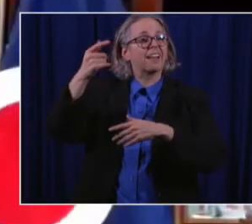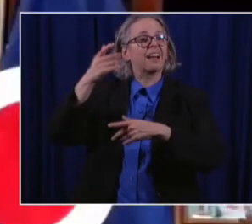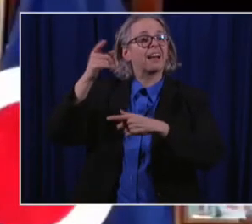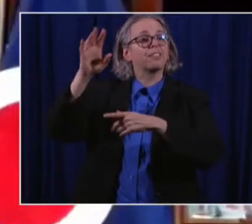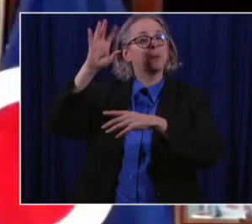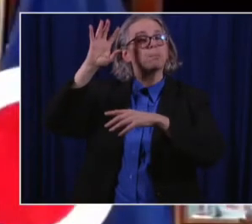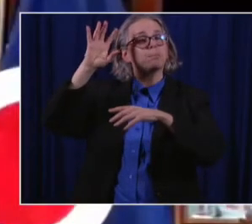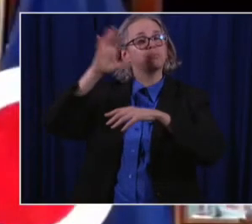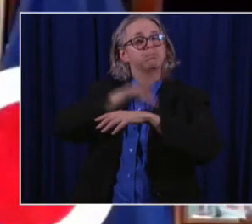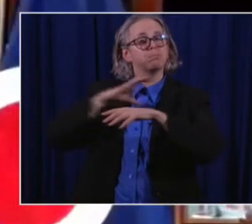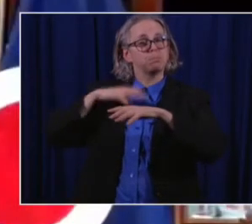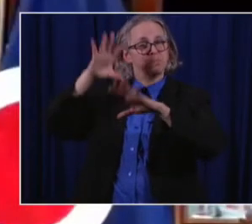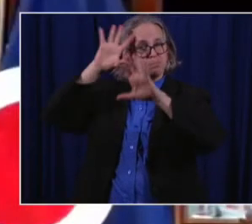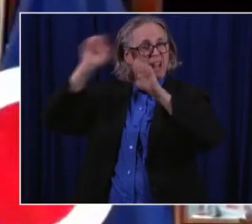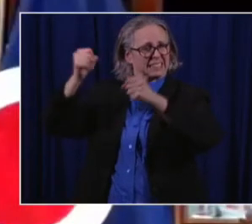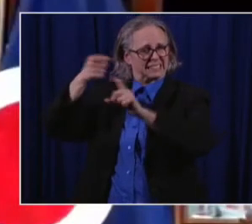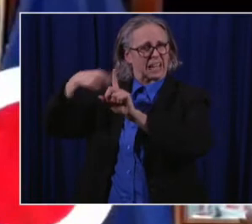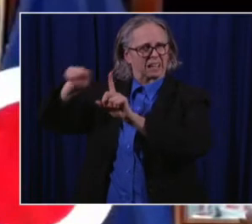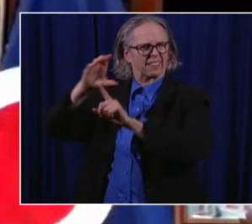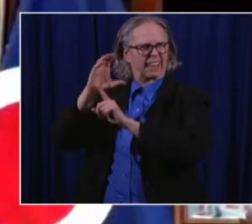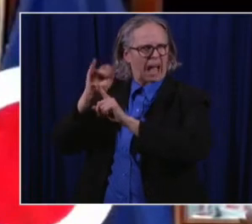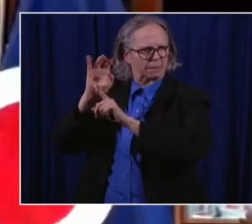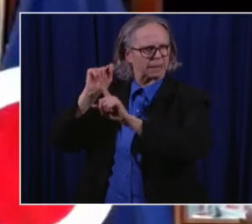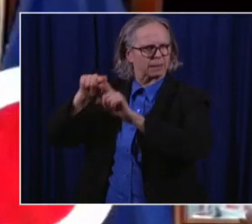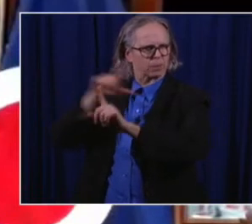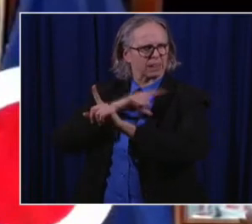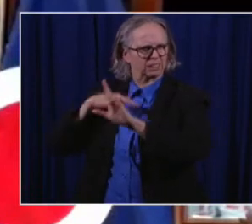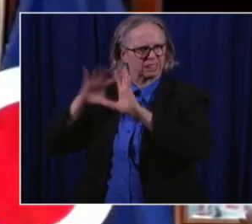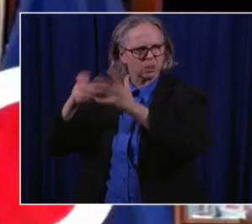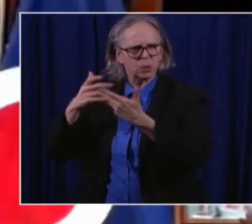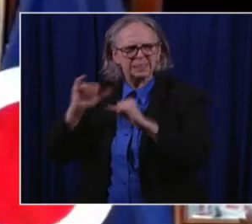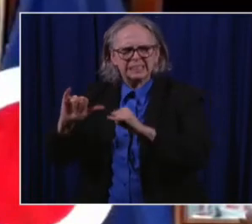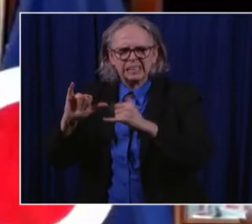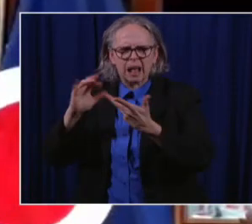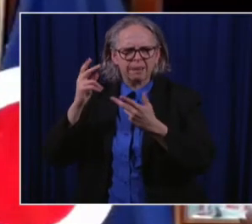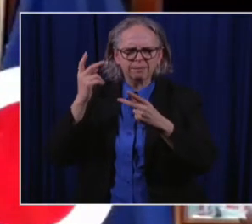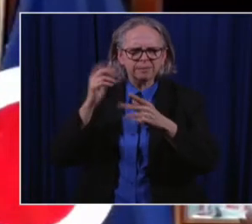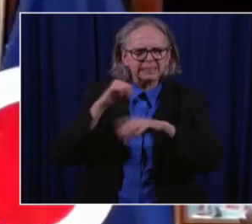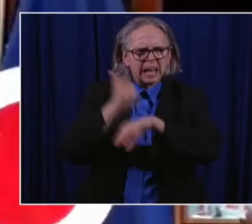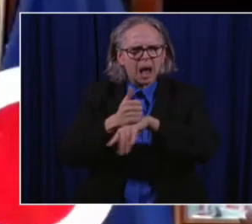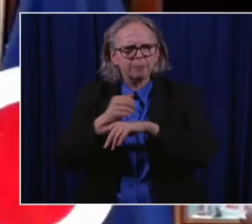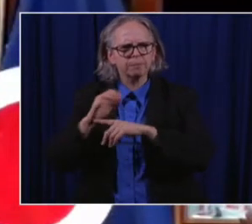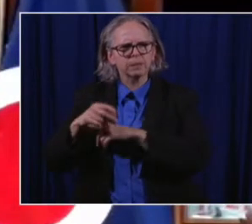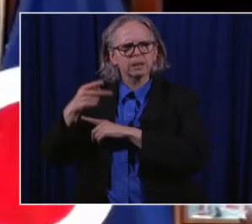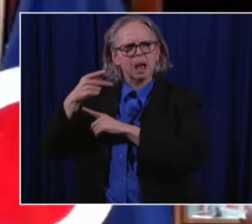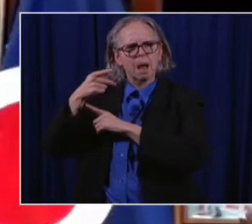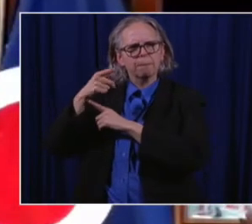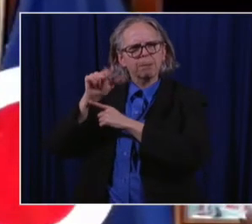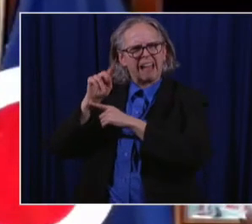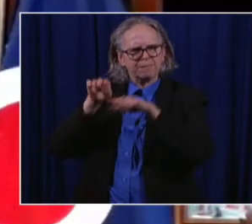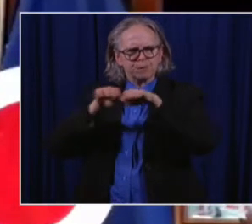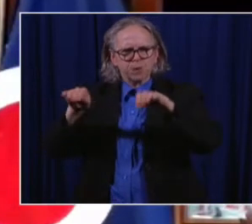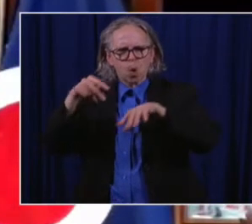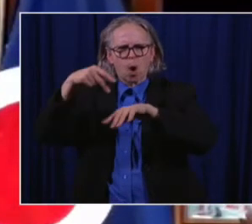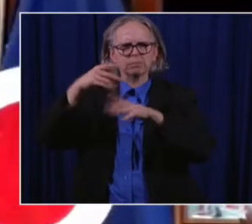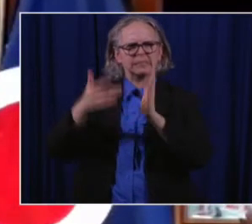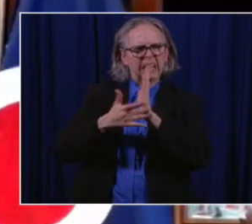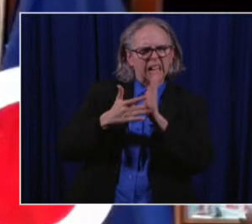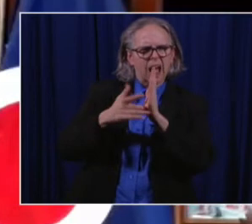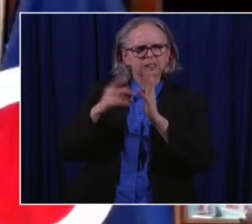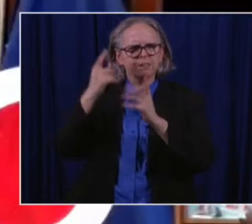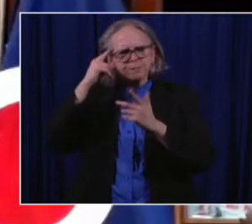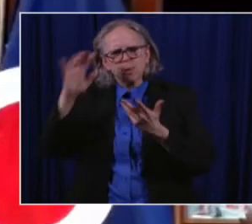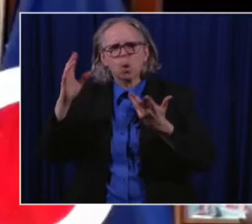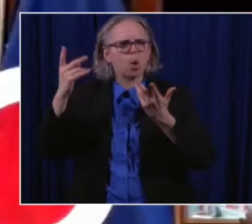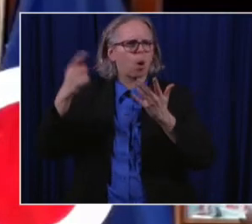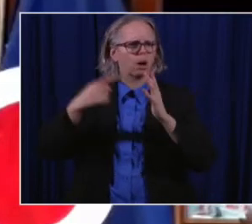building the technology platform for the streamlining of the background check system, so that we don't have holes in